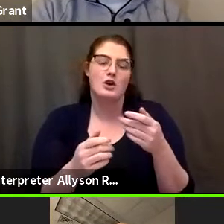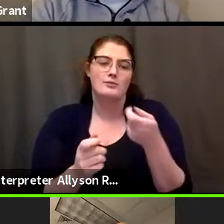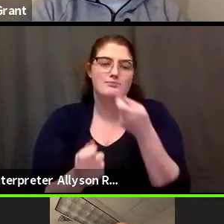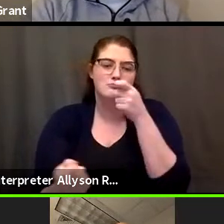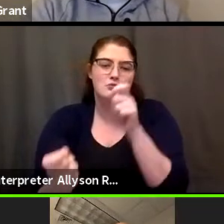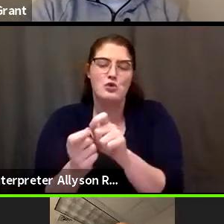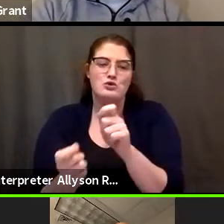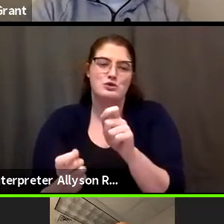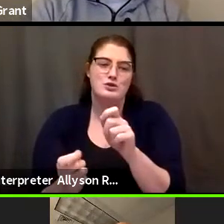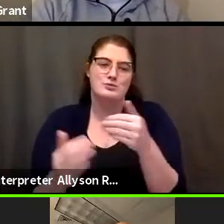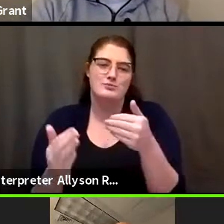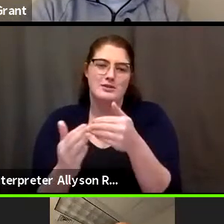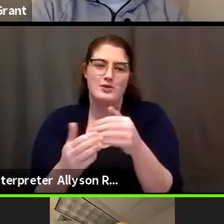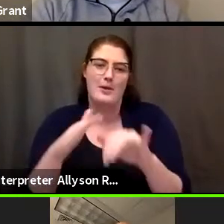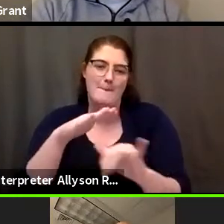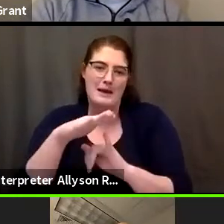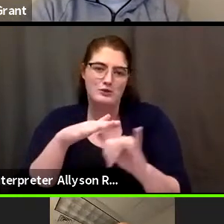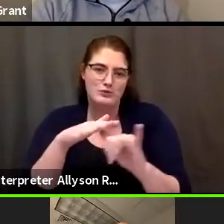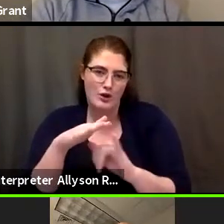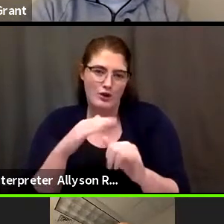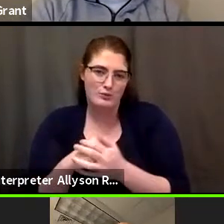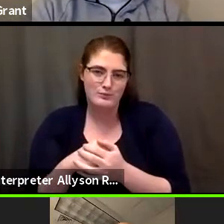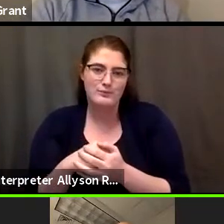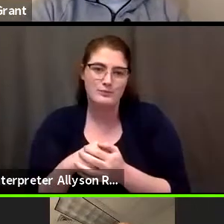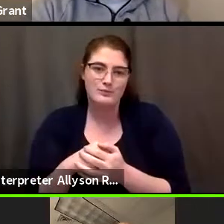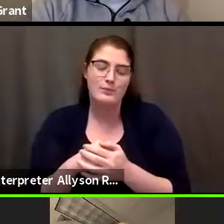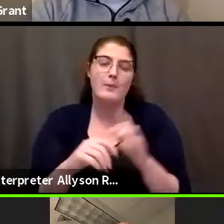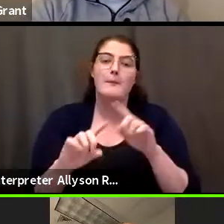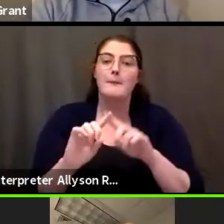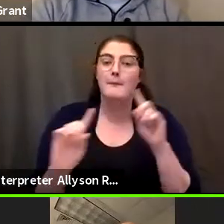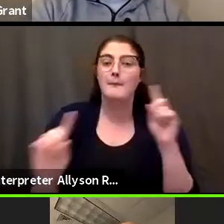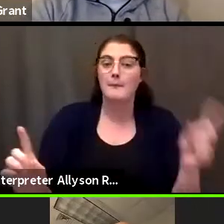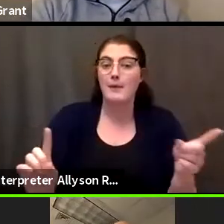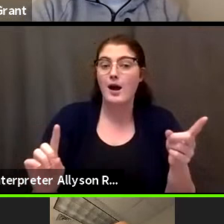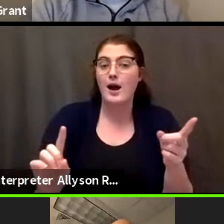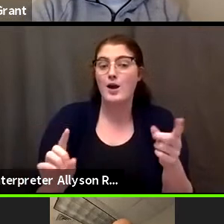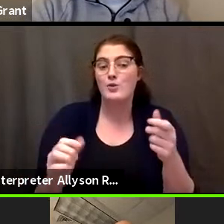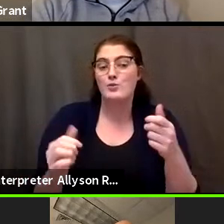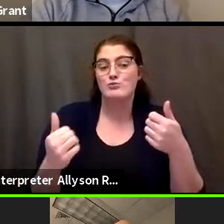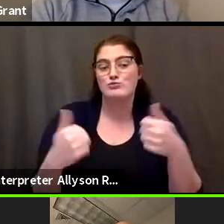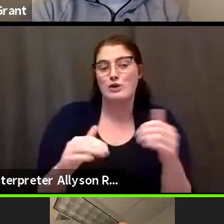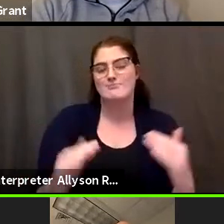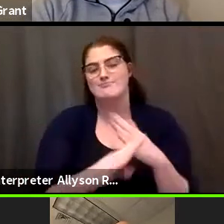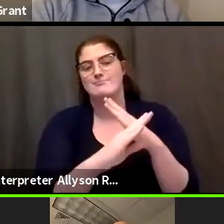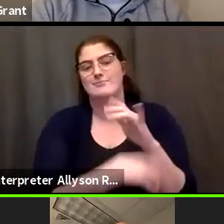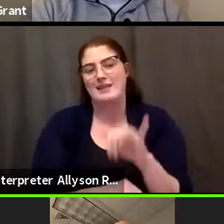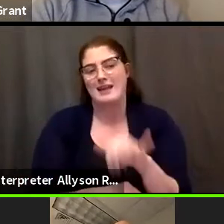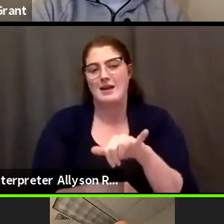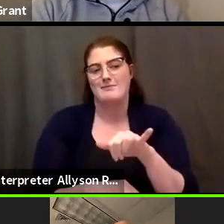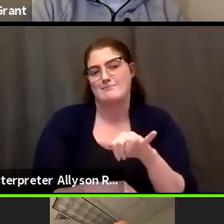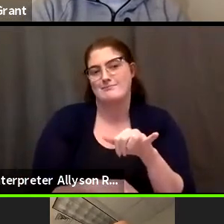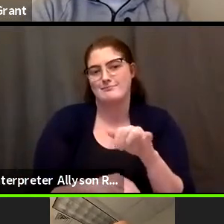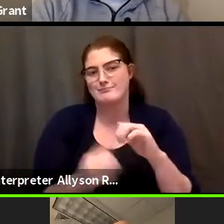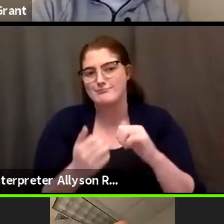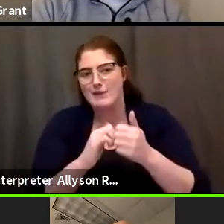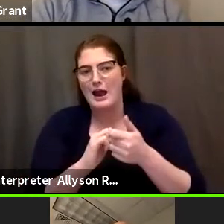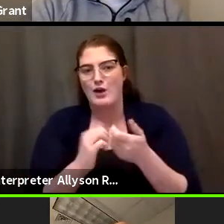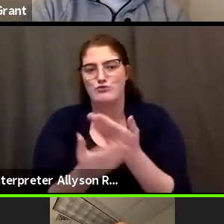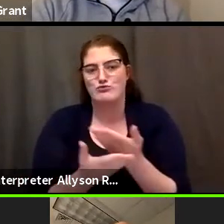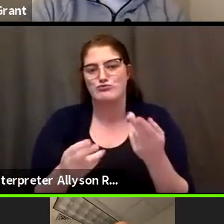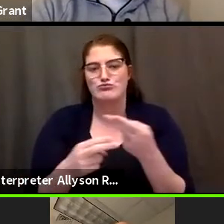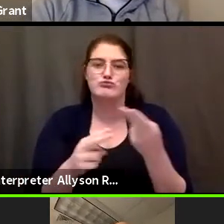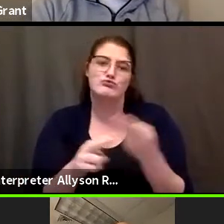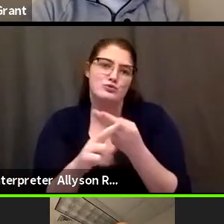and those things. But in any case, we are trying to combat those by putting more resources towards